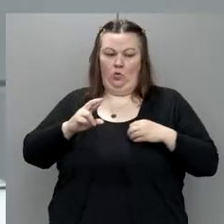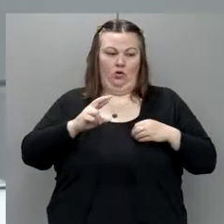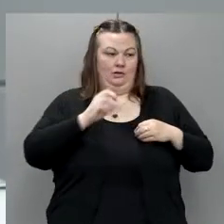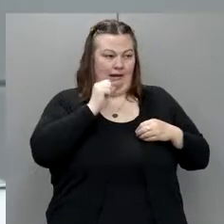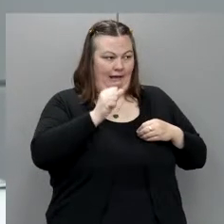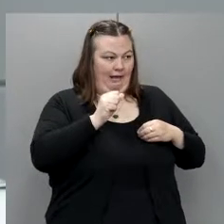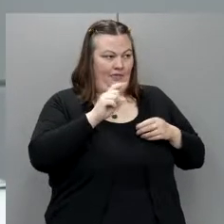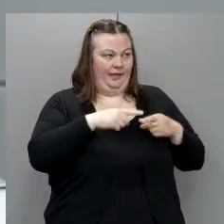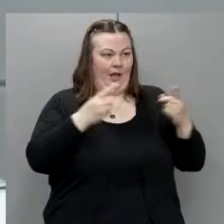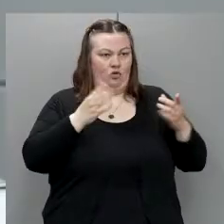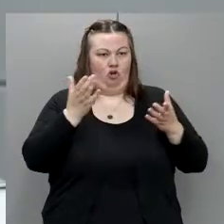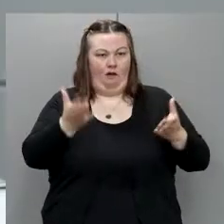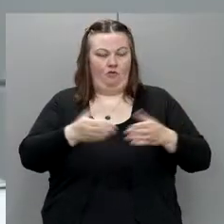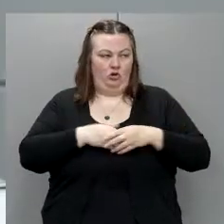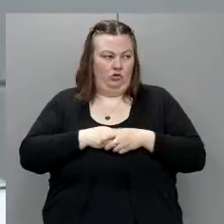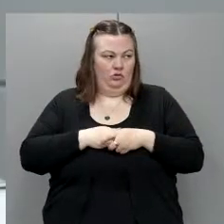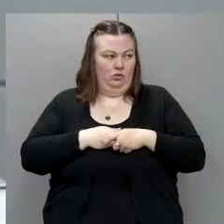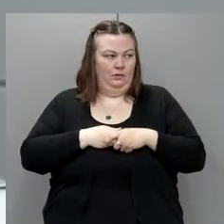counteroffer.